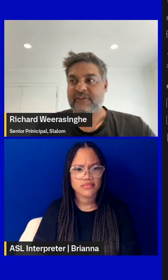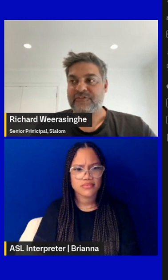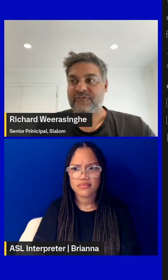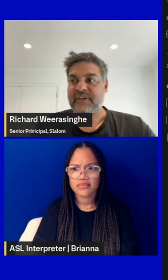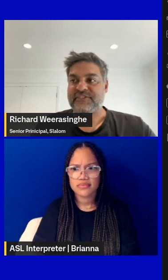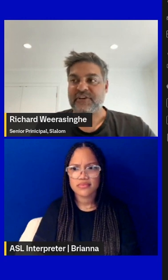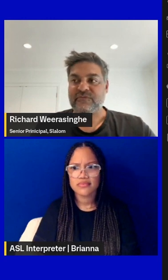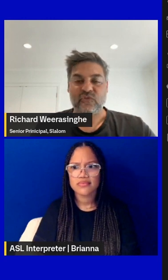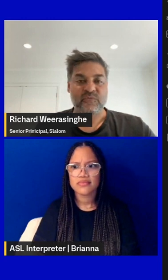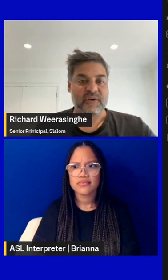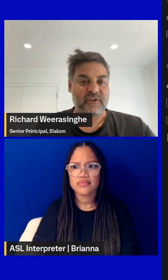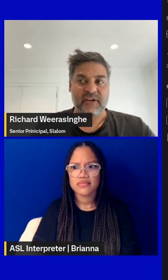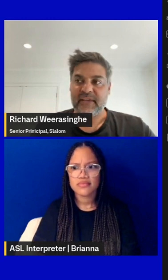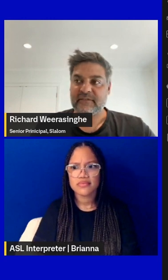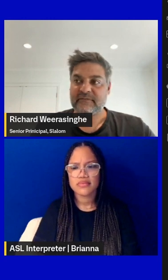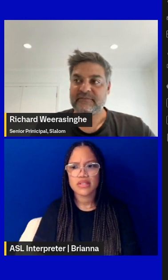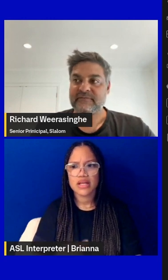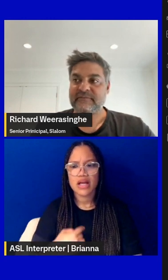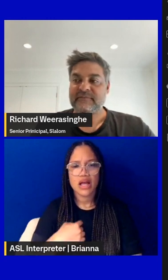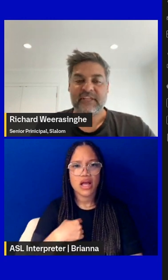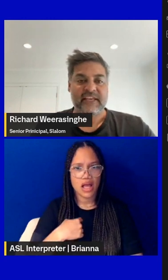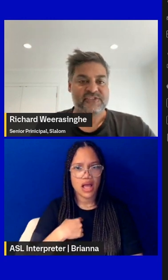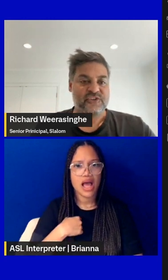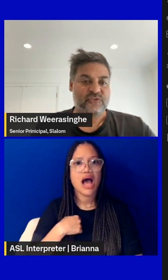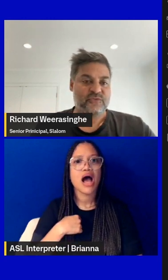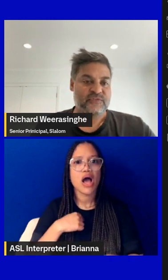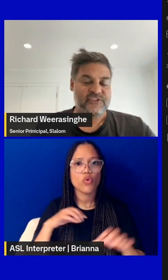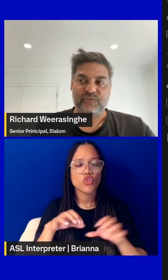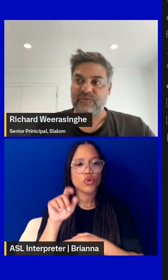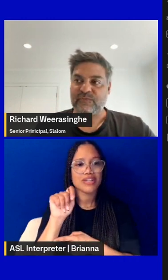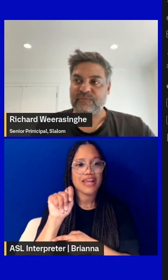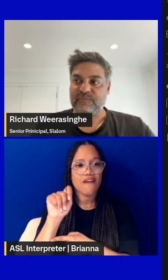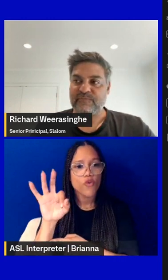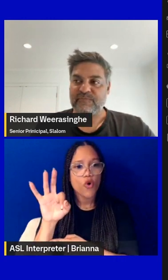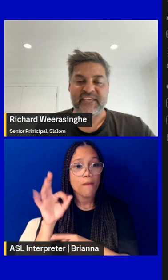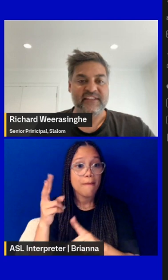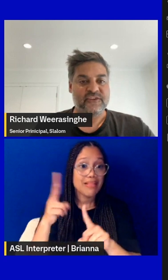I'll now do a Terraform apply. And